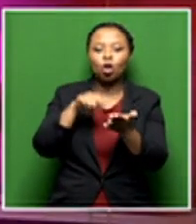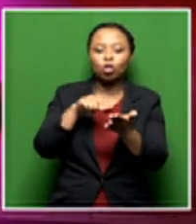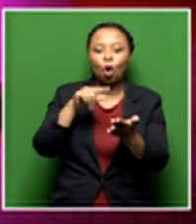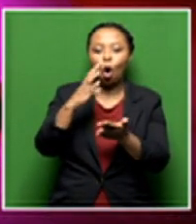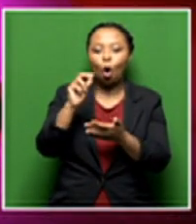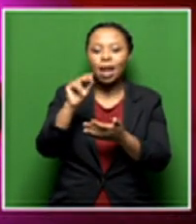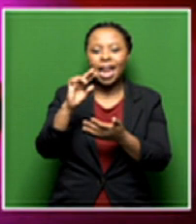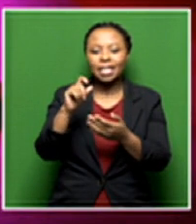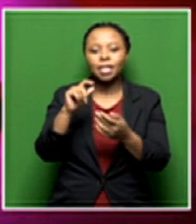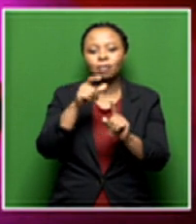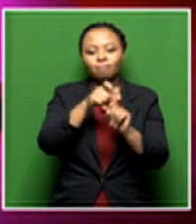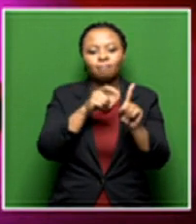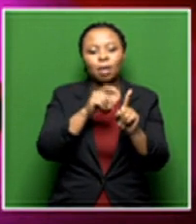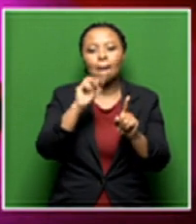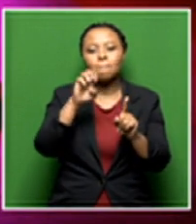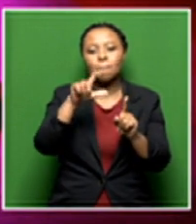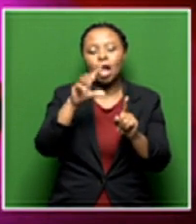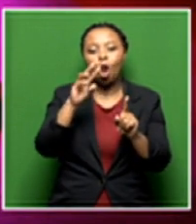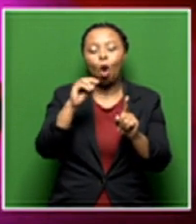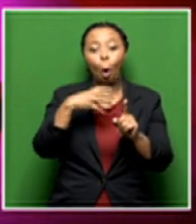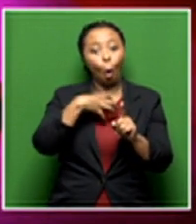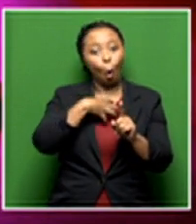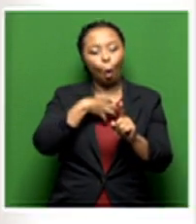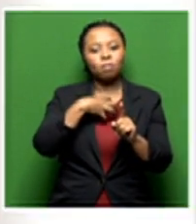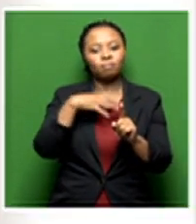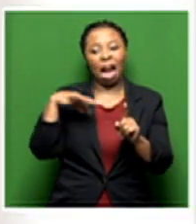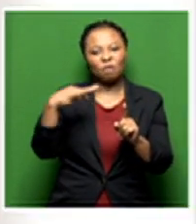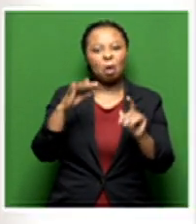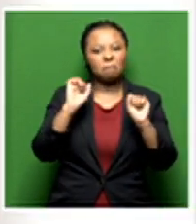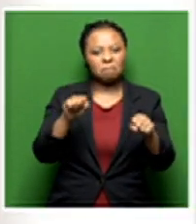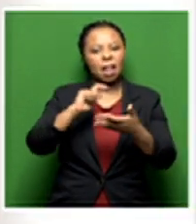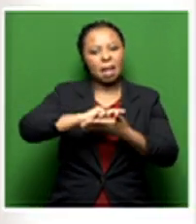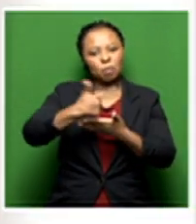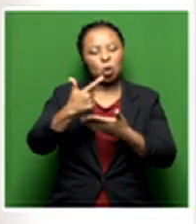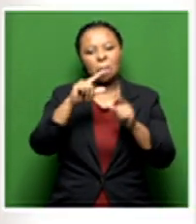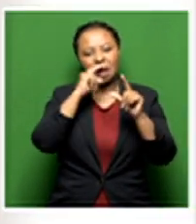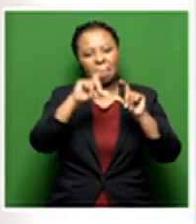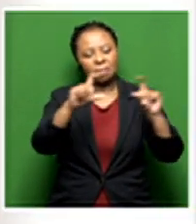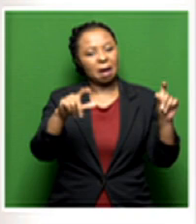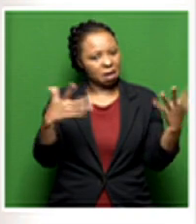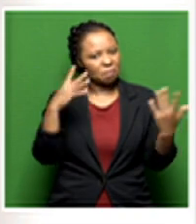Electronics, Mpumelelo Mahlangu, who has produced his own affordable laptop and brand.